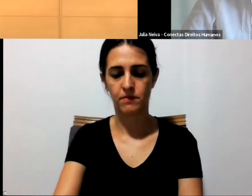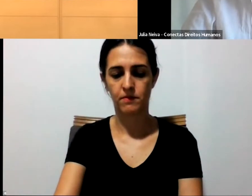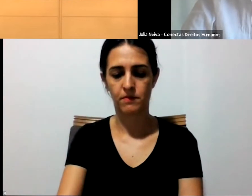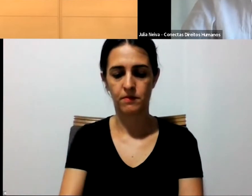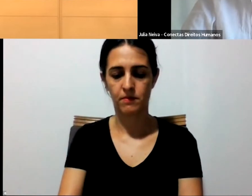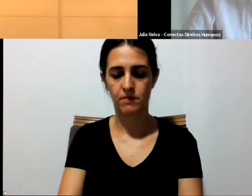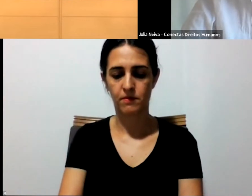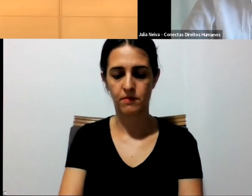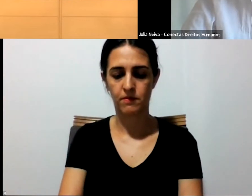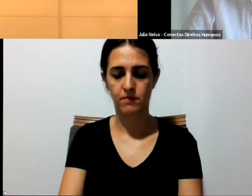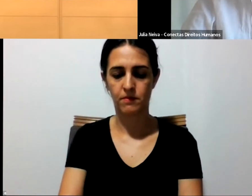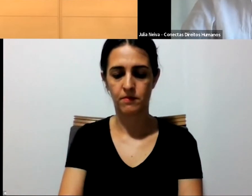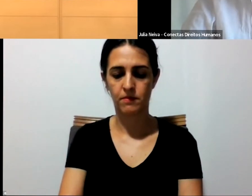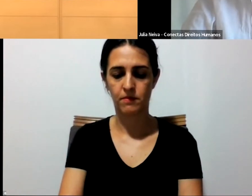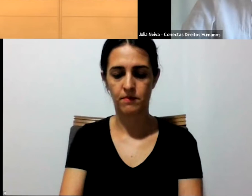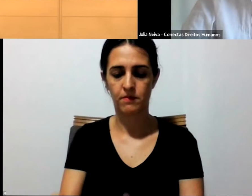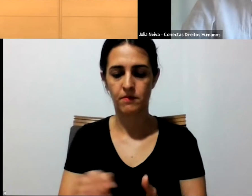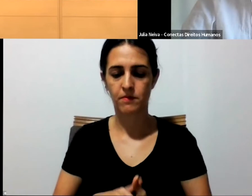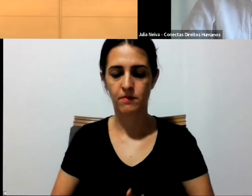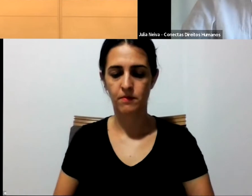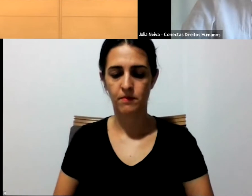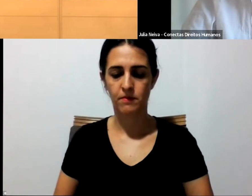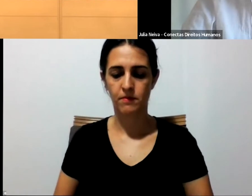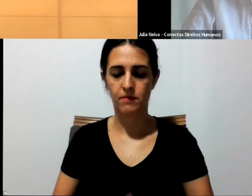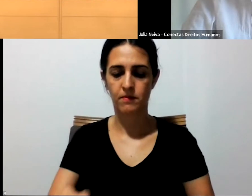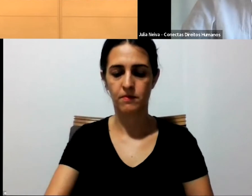Brazilian policy in line, or should it be in line